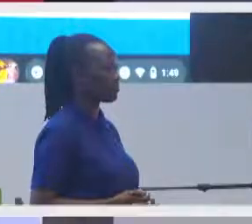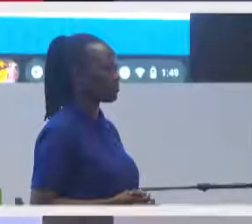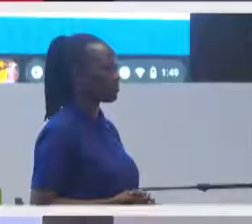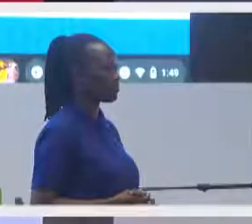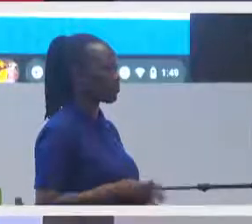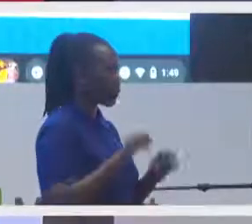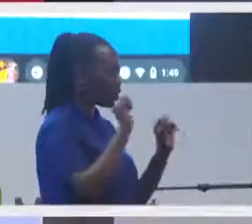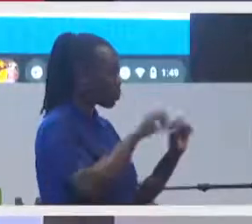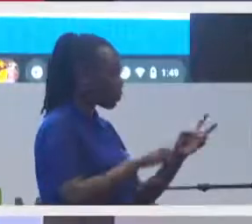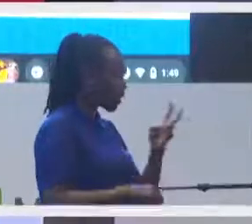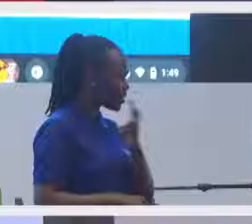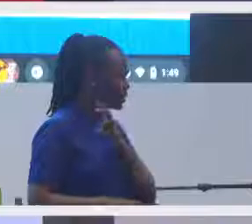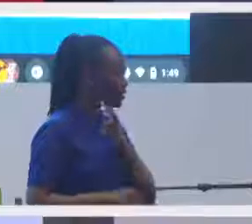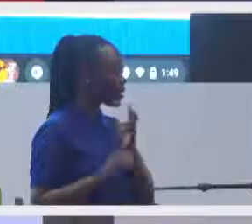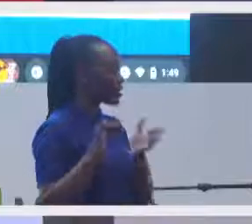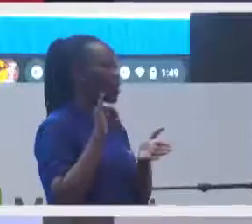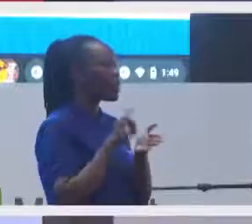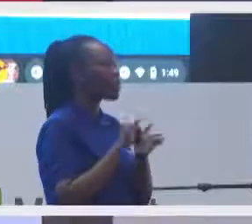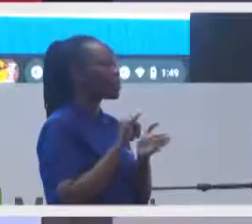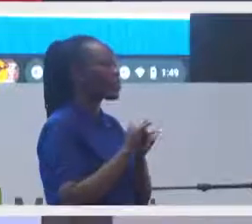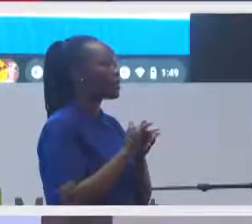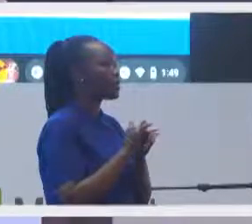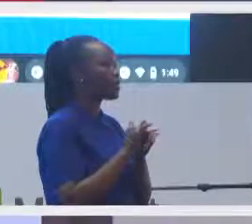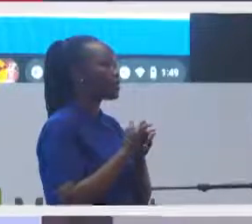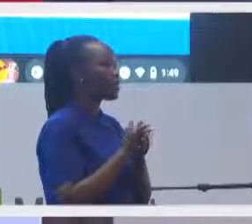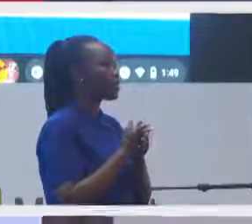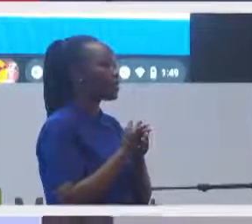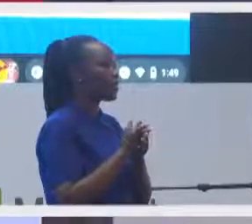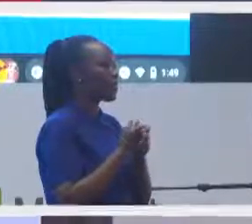You can see that the focus ring